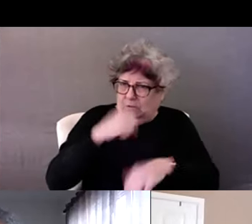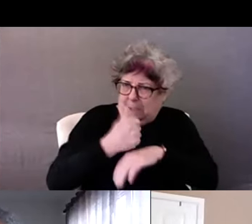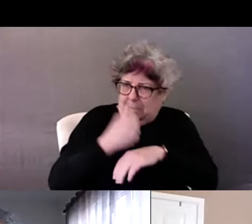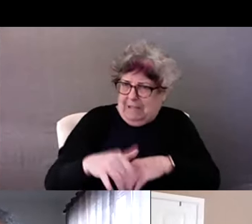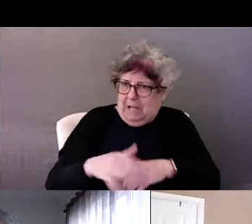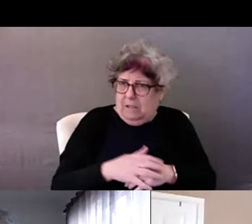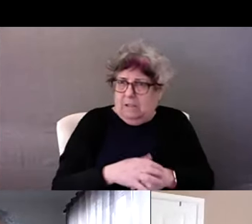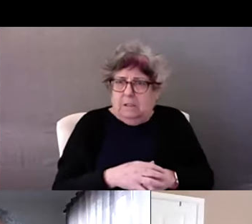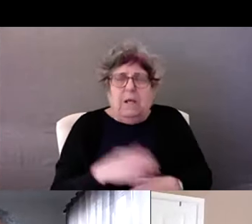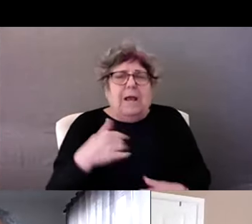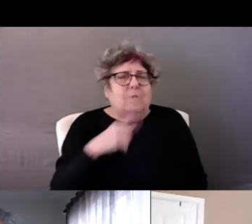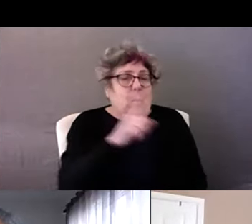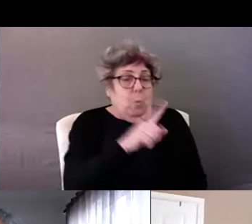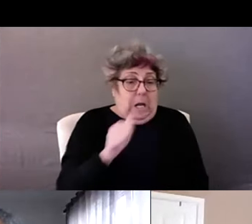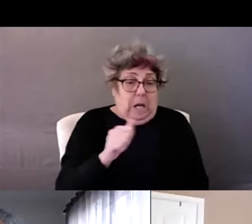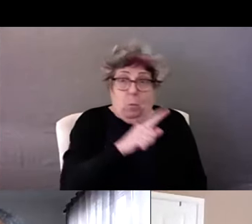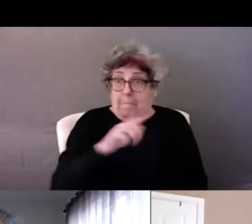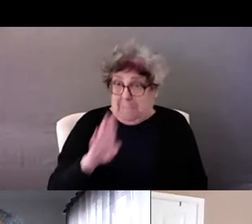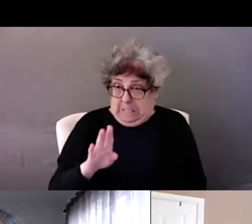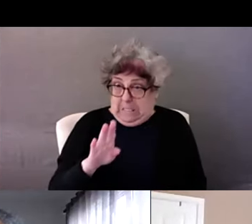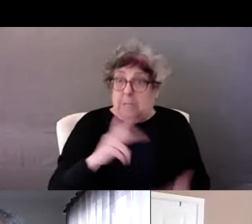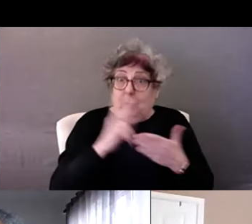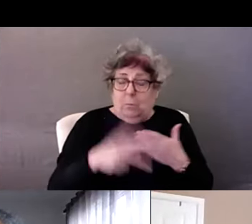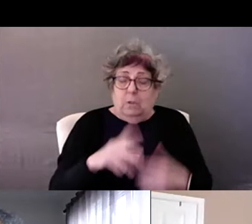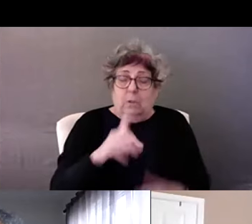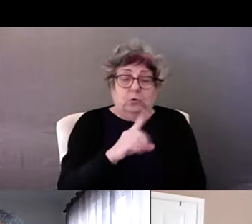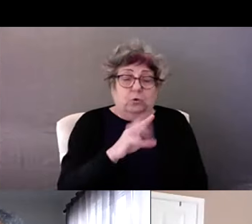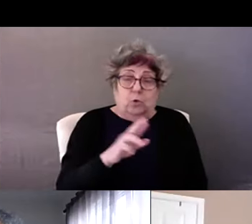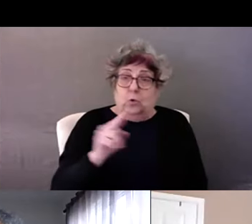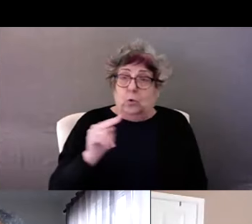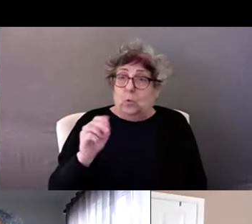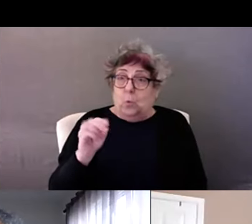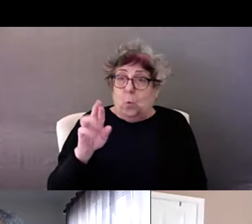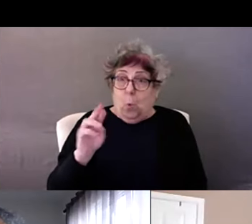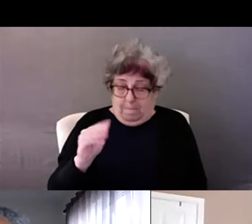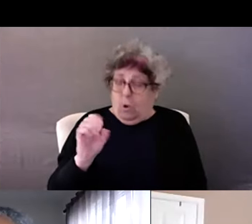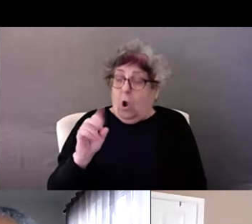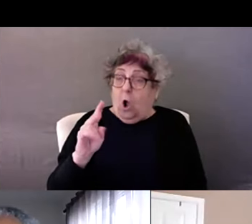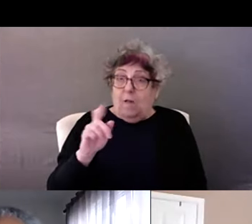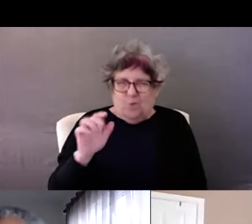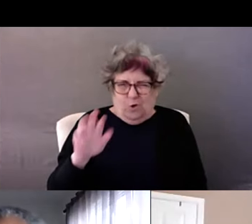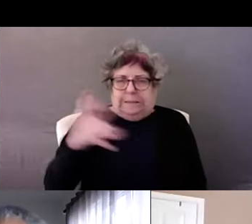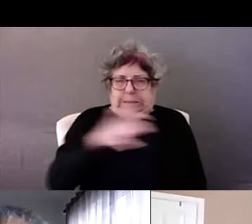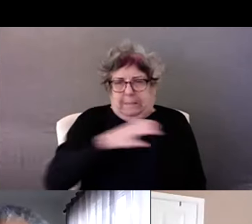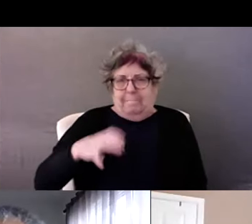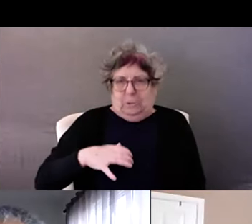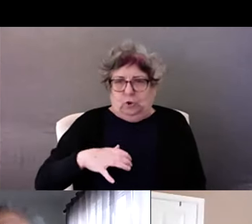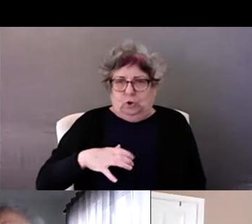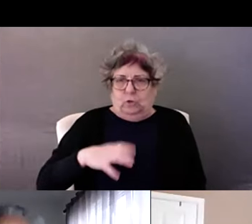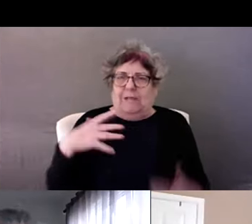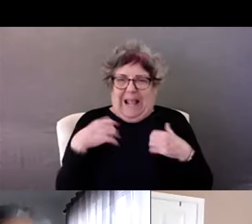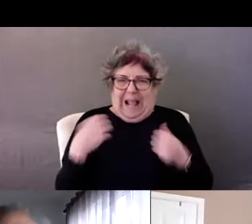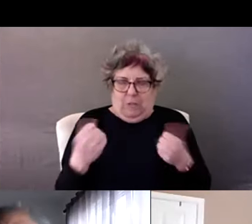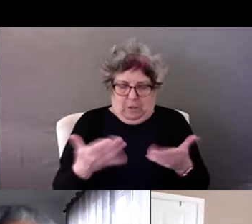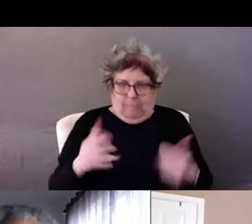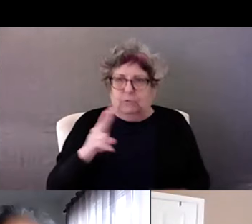1A, 1B program. And Dr. Norm Oliver, who is the commissioner of health here in Virginia, actually is going to